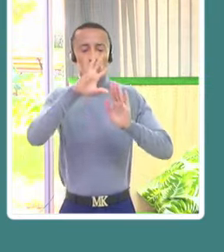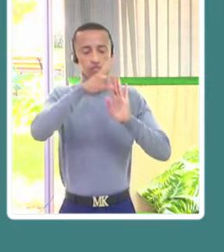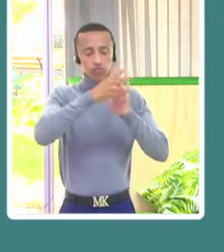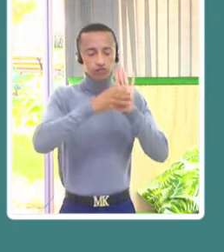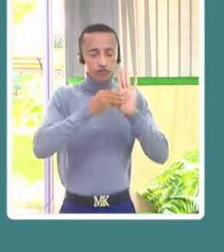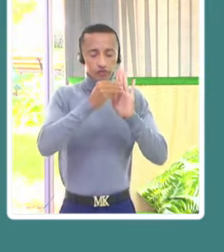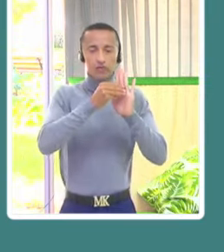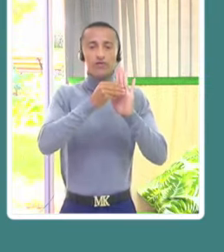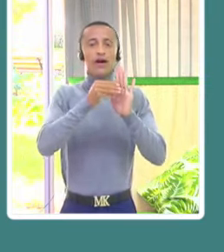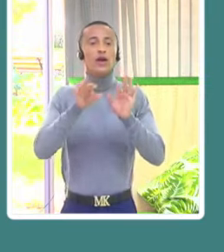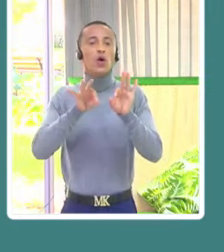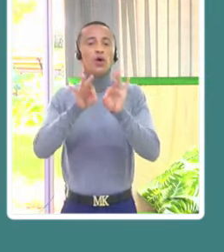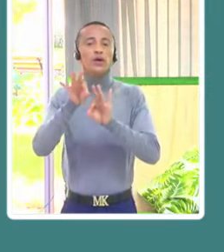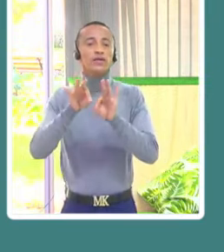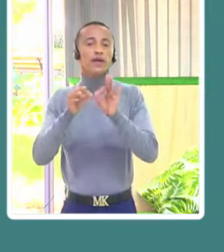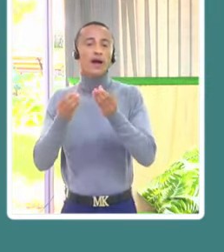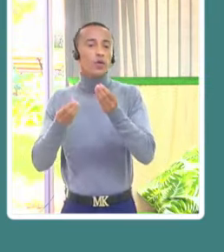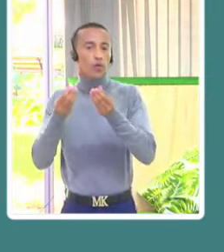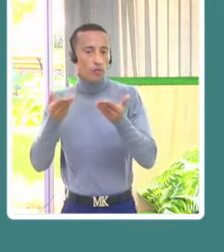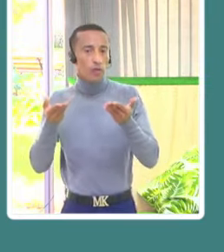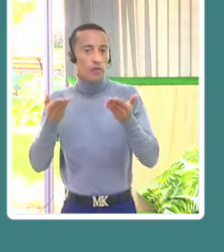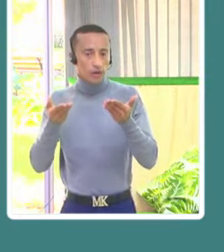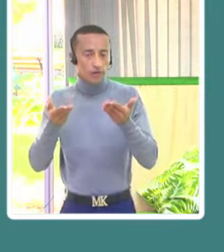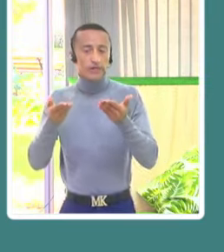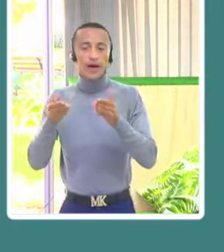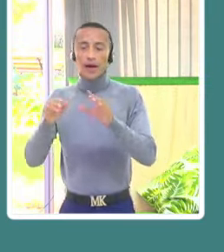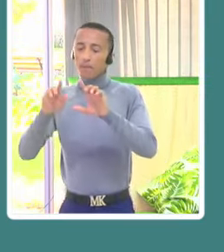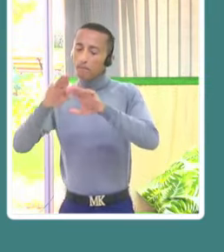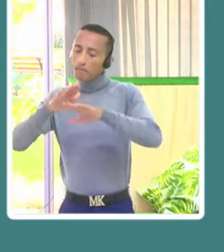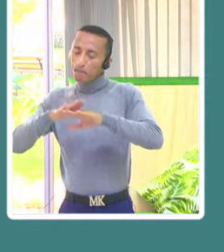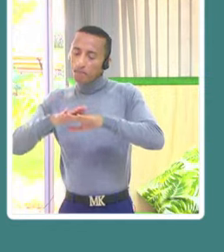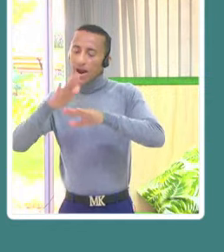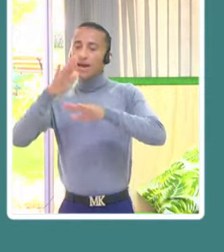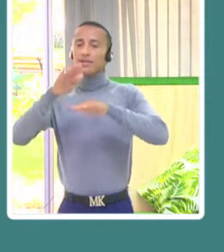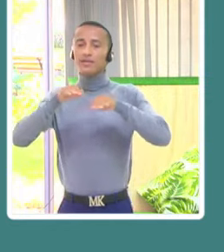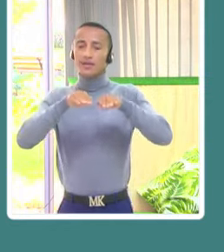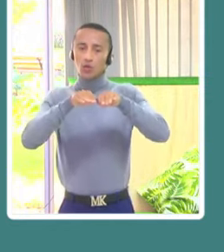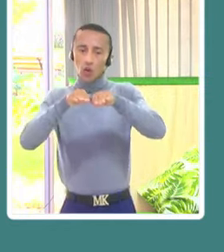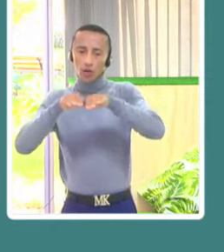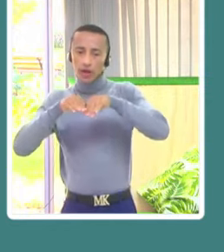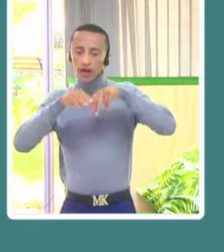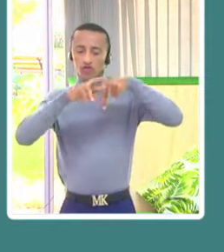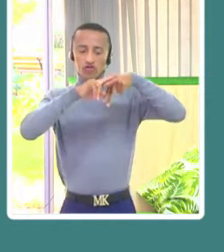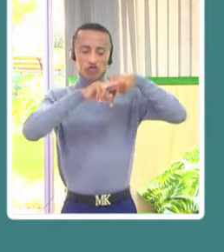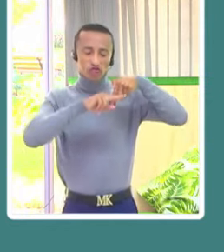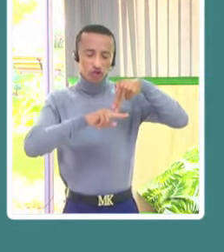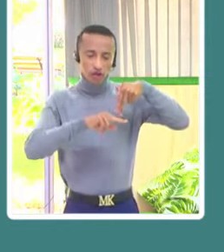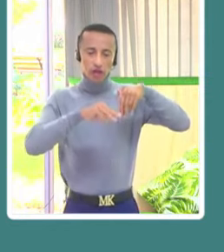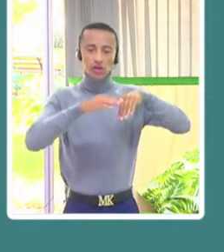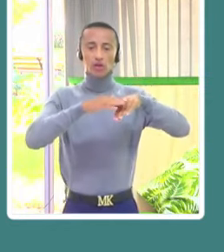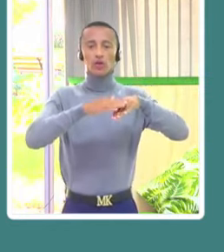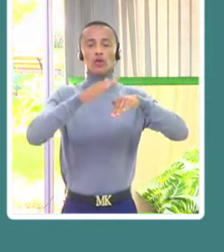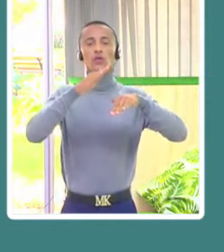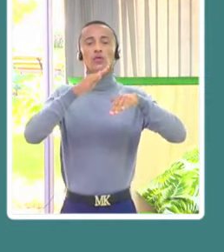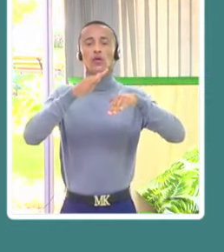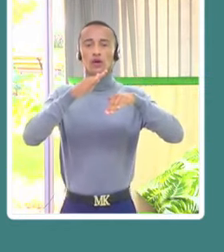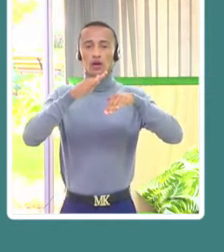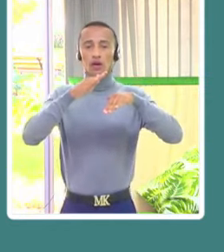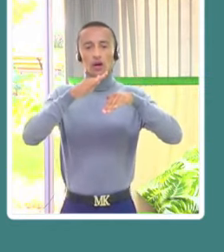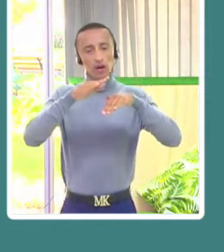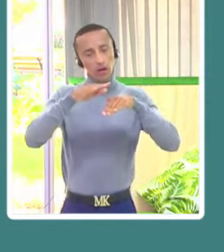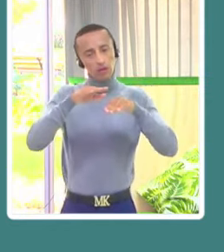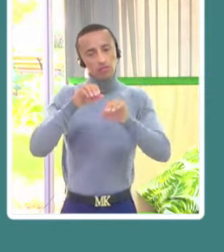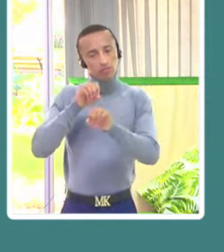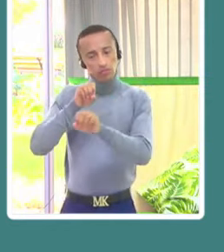coded textbooks, gender equality. Why? Because digital public infrastructure is